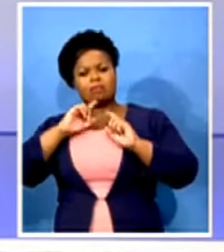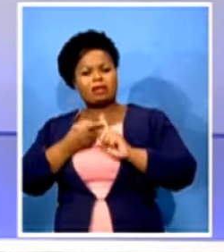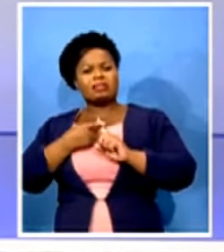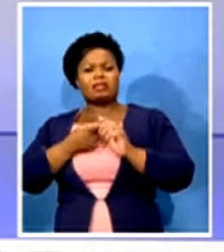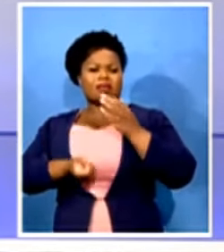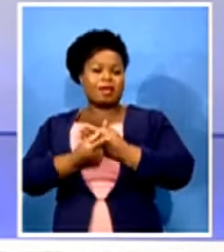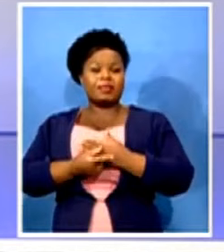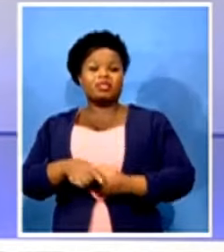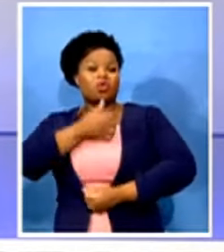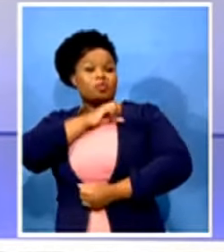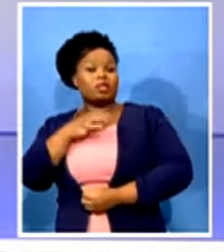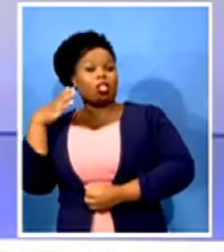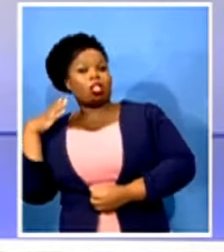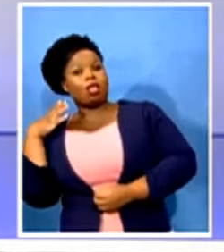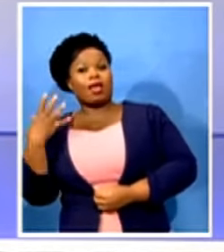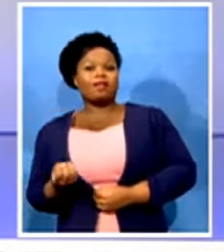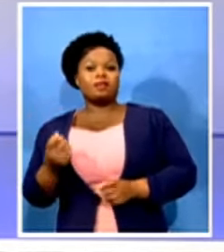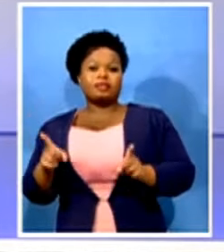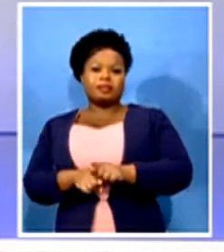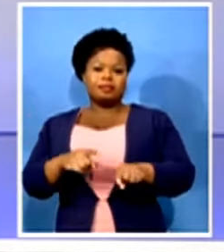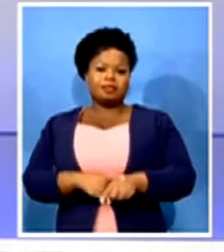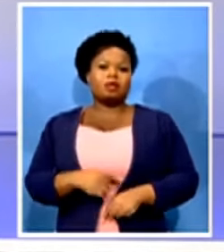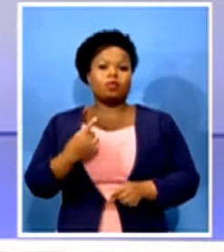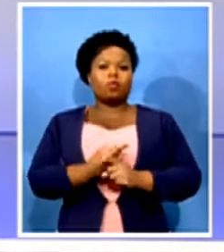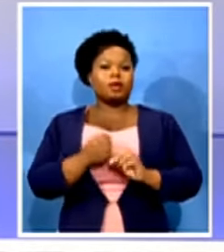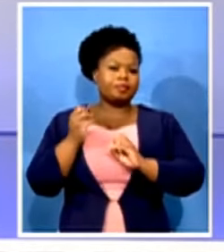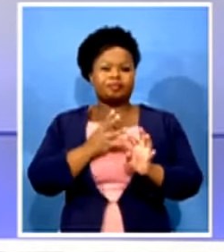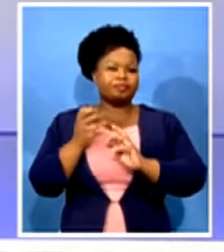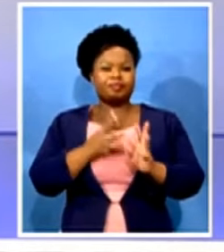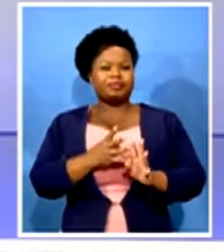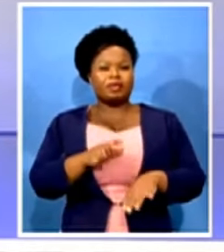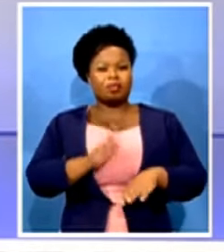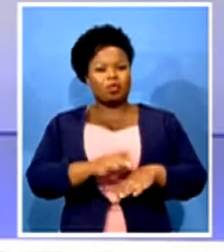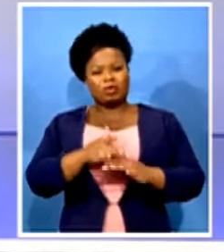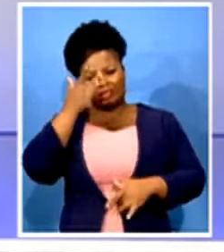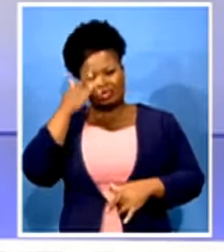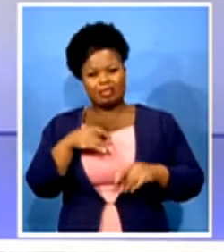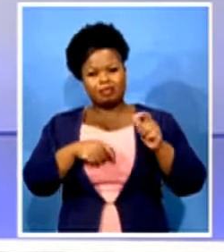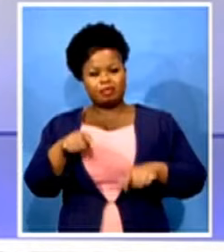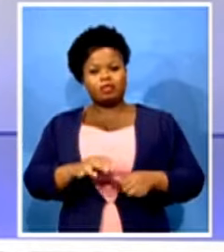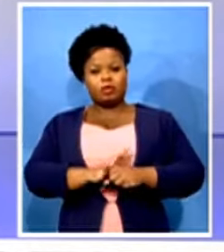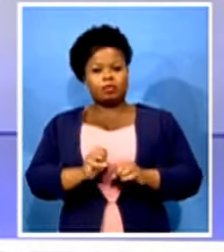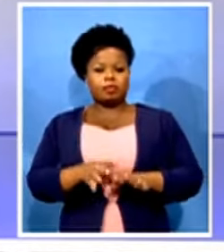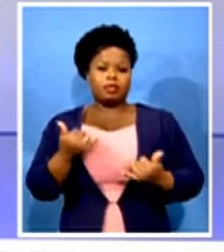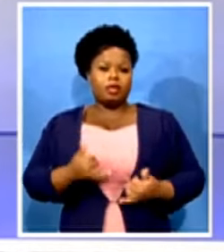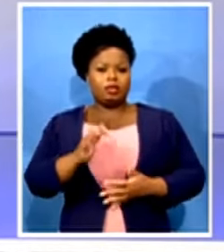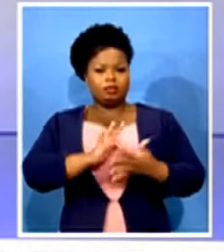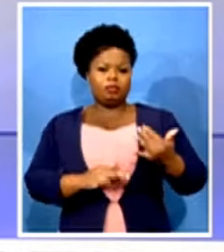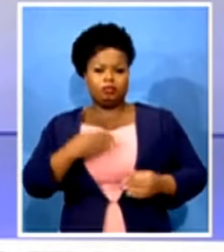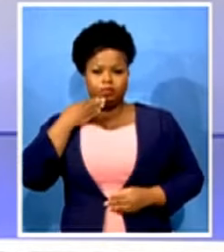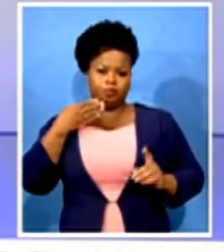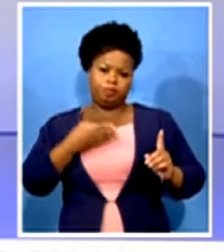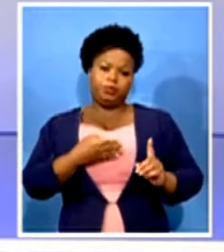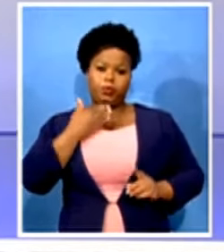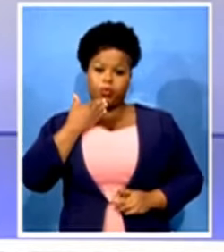also attending to an influx of COVID-19 patients. For more on the story, we're now joined on the line by RASA